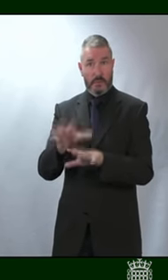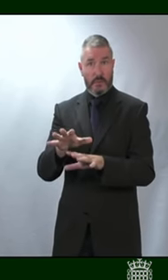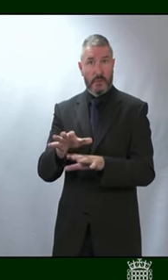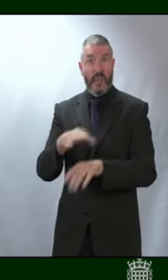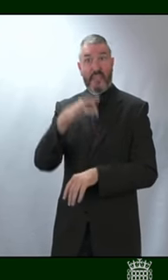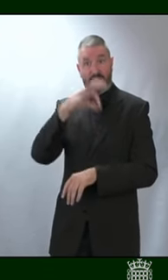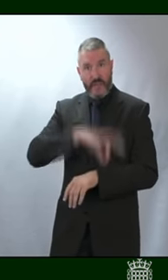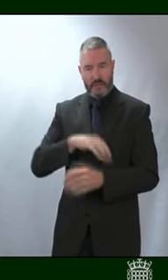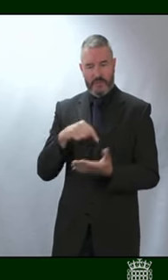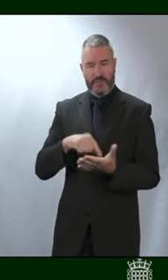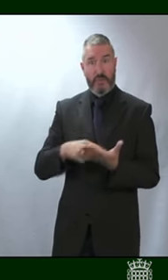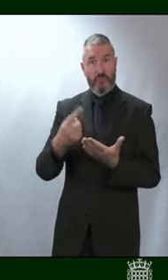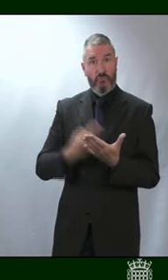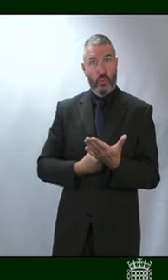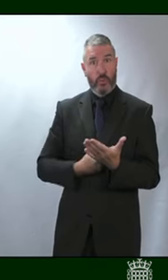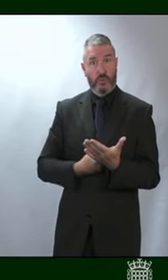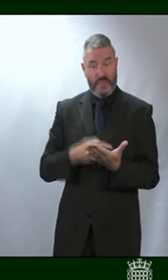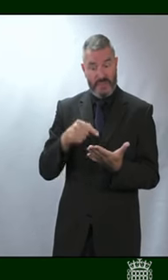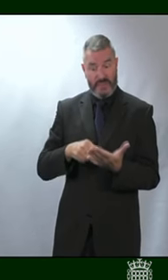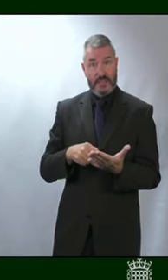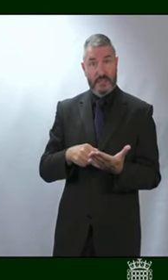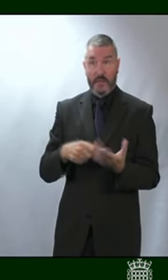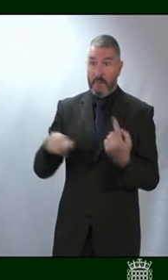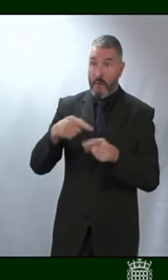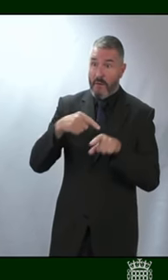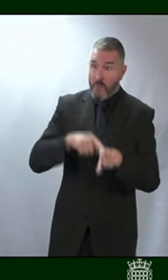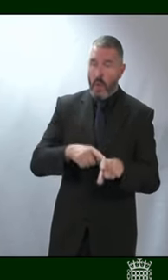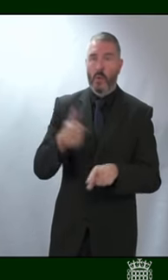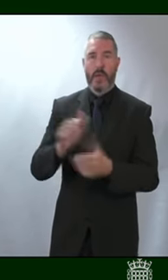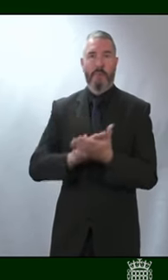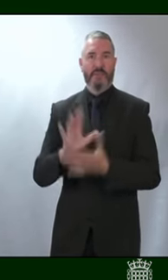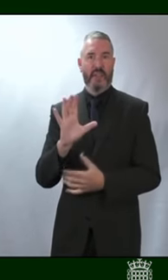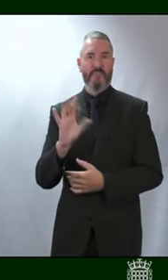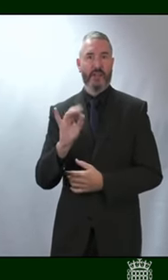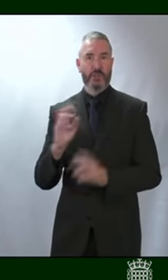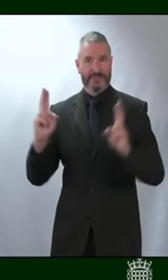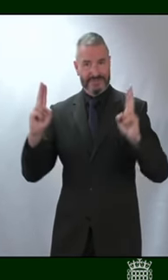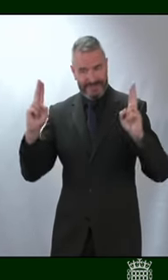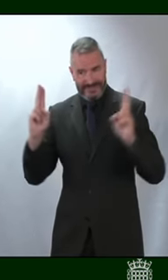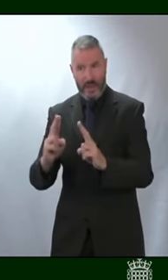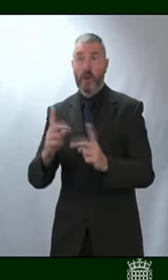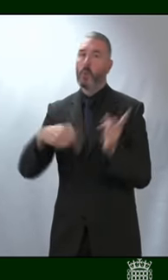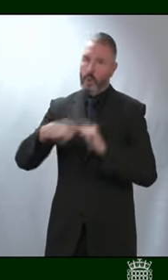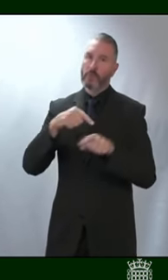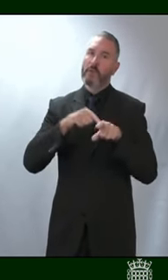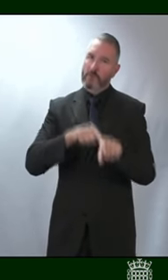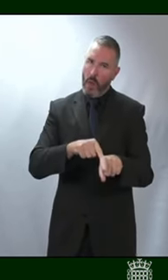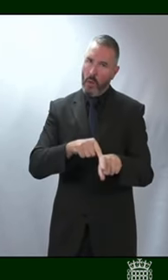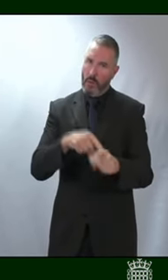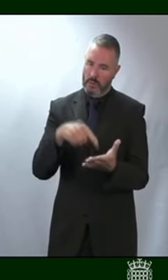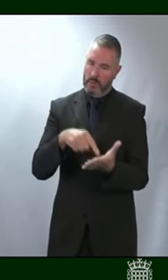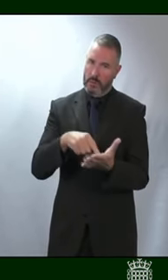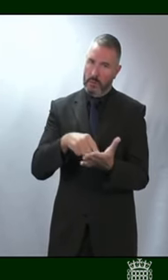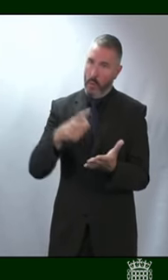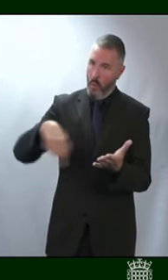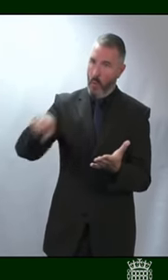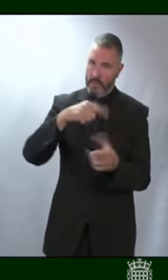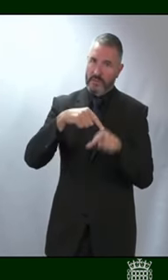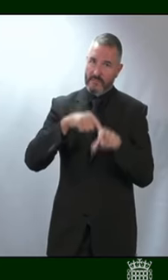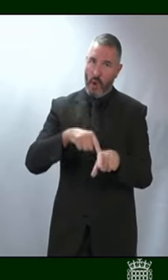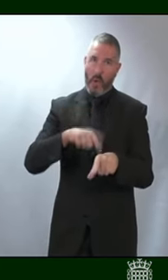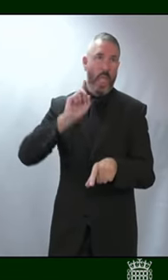this approach is that it will allow us not just to keep that virus down if we all follow the guidance, if we all do